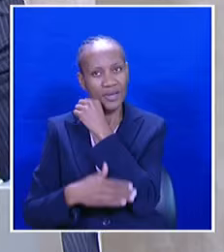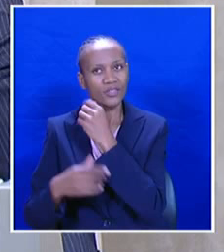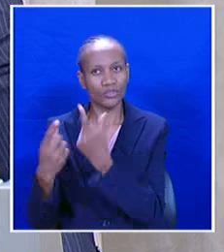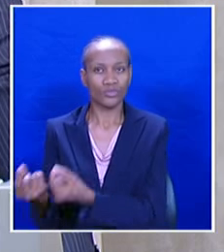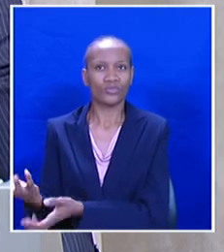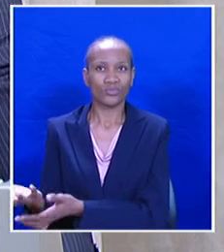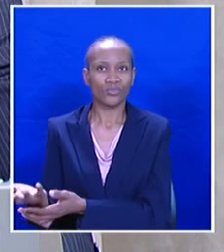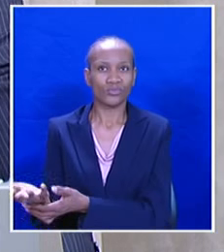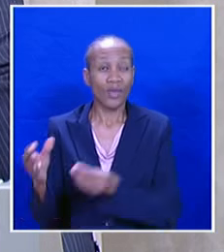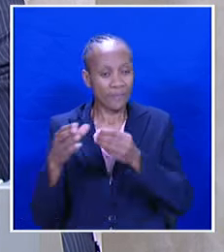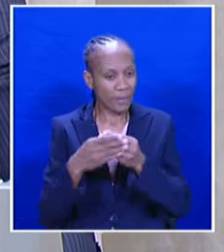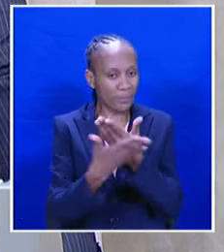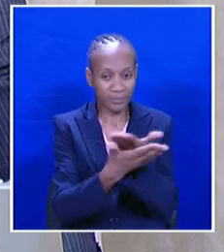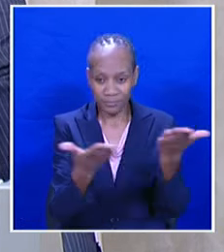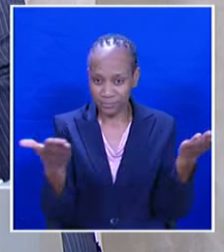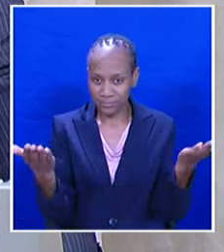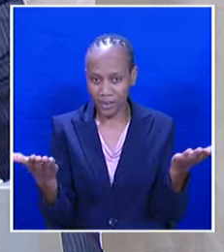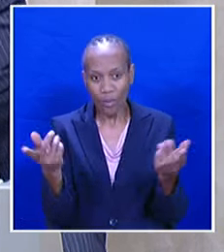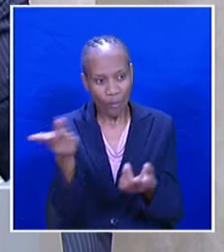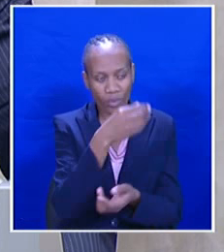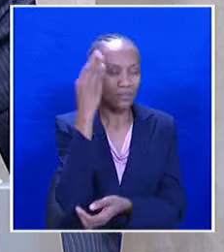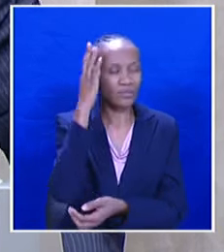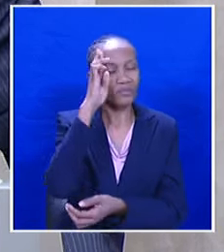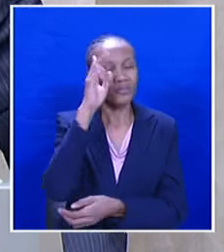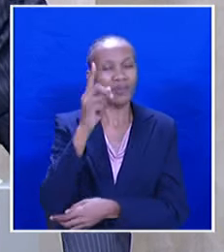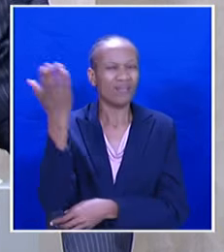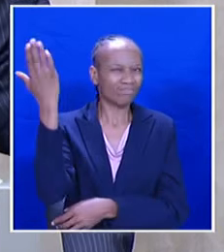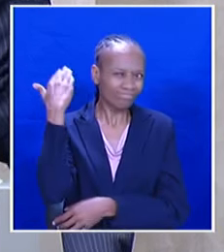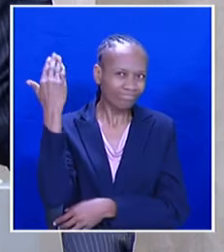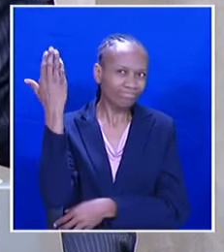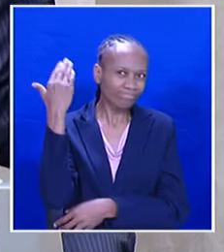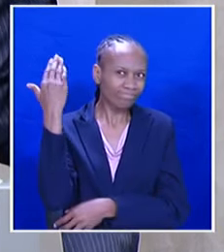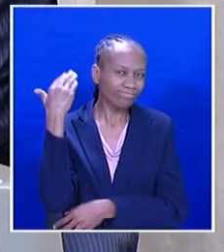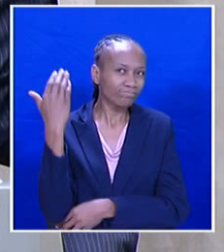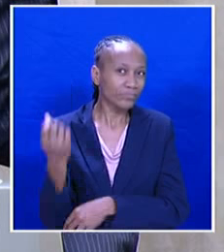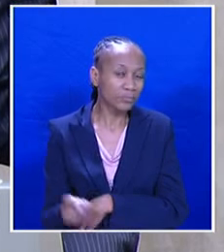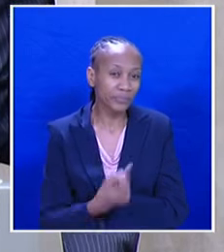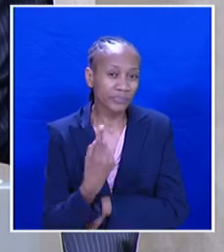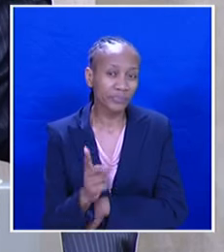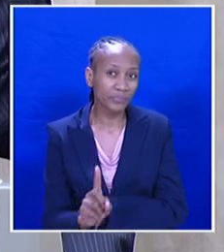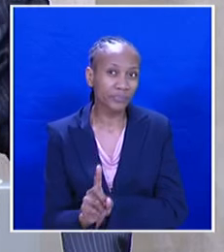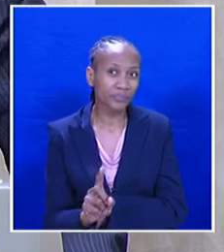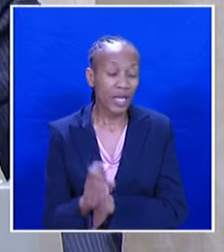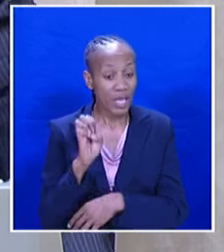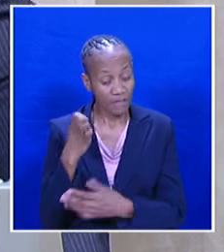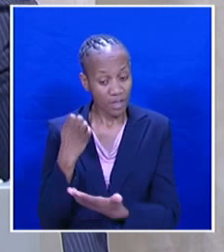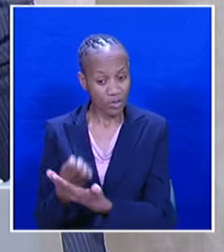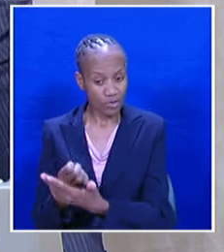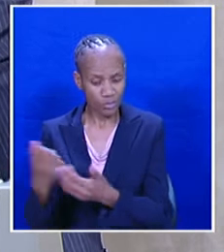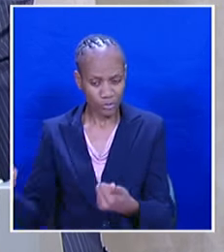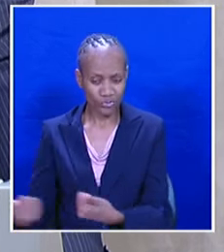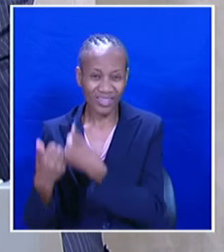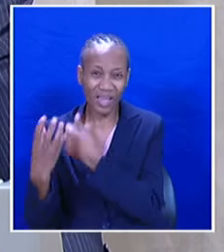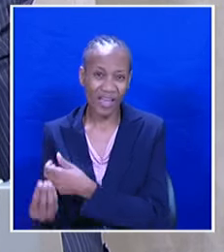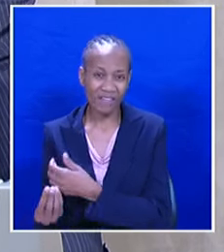members may recall from history that whenever there have been economic challenges that countries have faced,